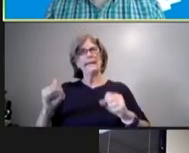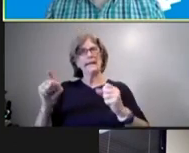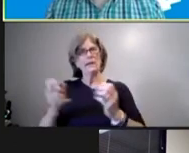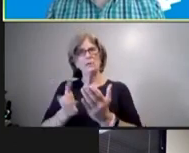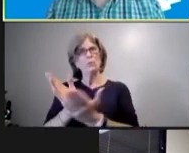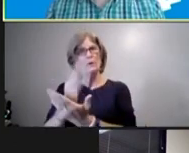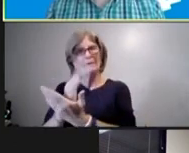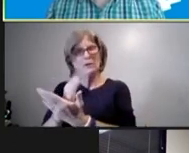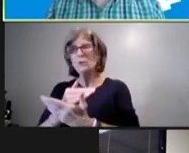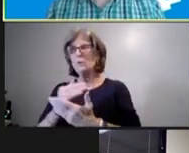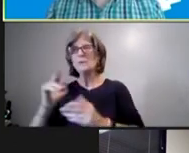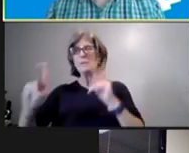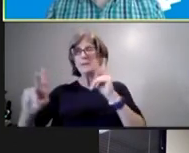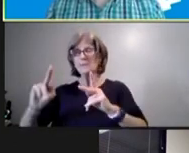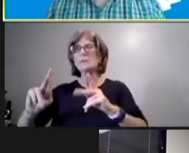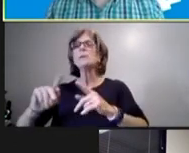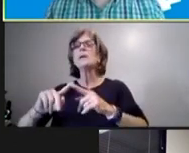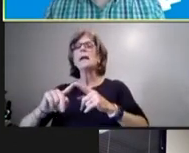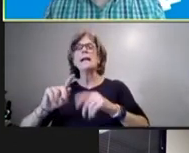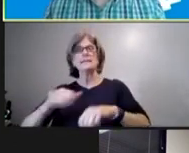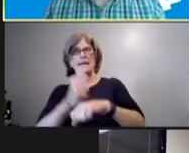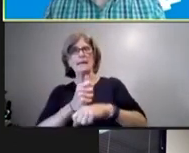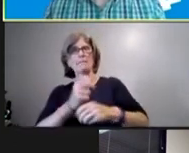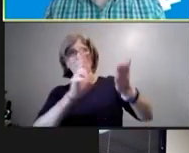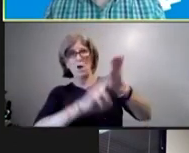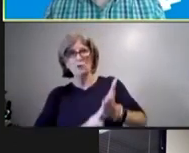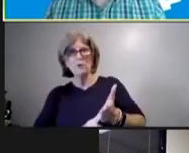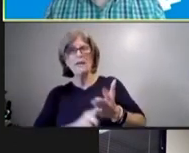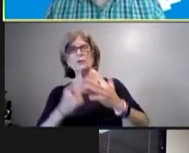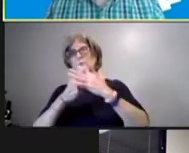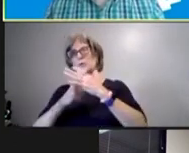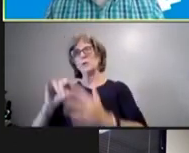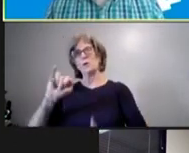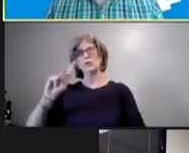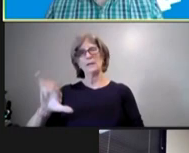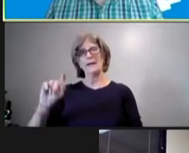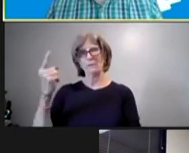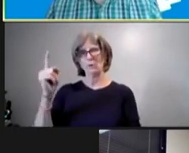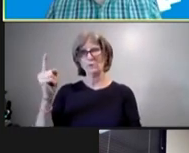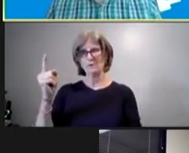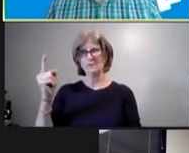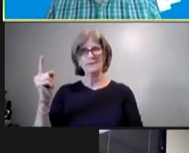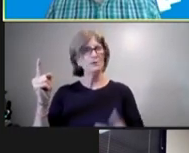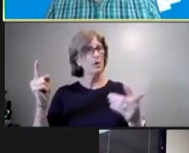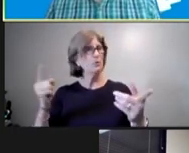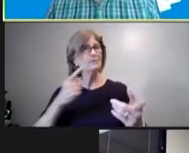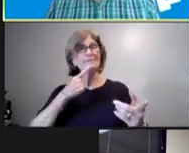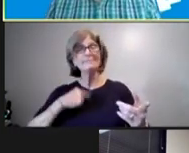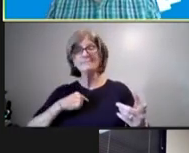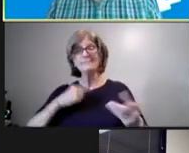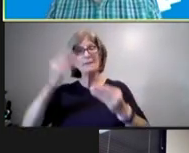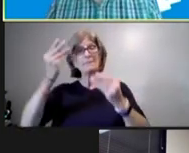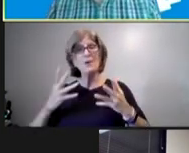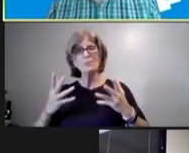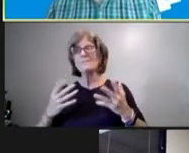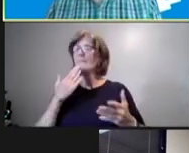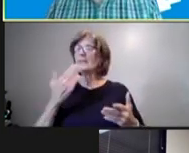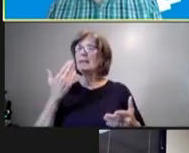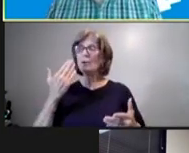our providers ready for July. So reach out, let me know, and I appreciate your time. Thank